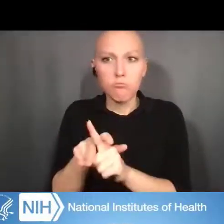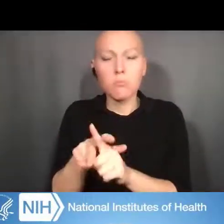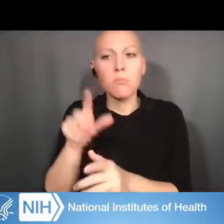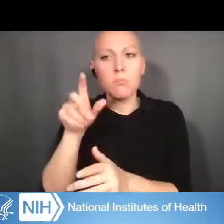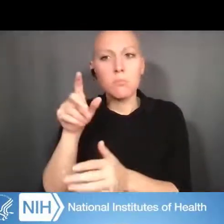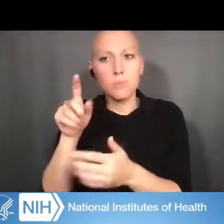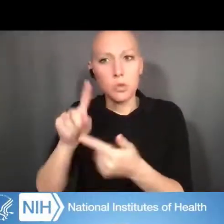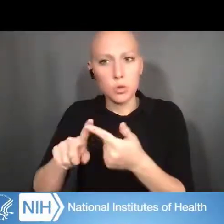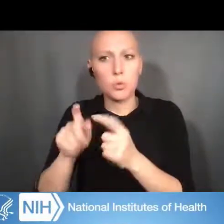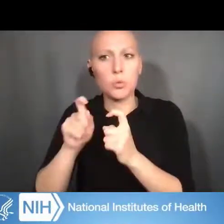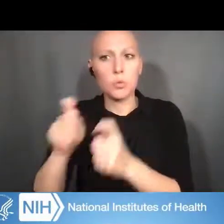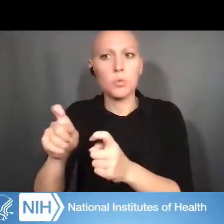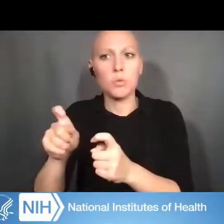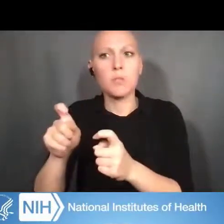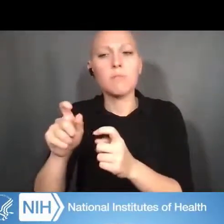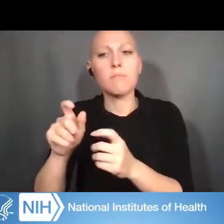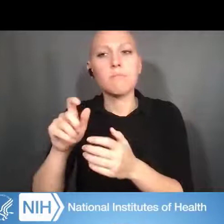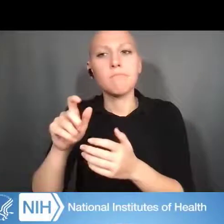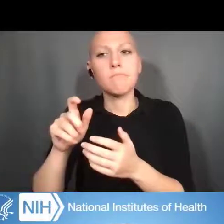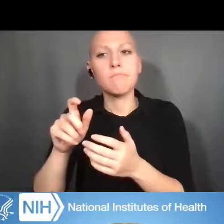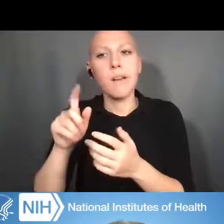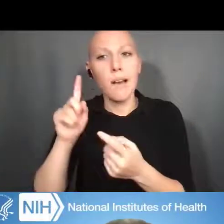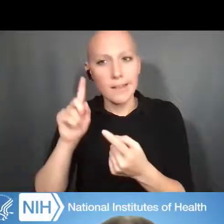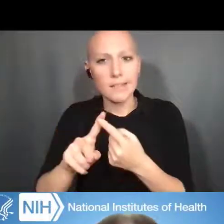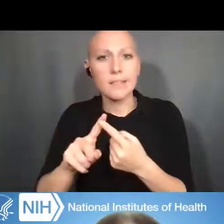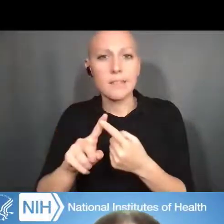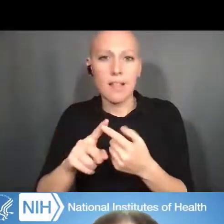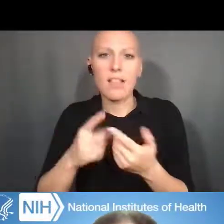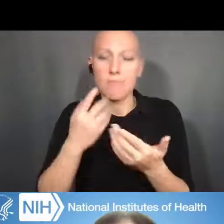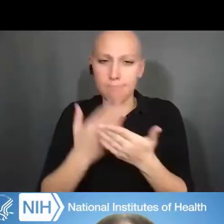NIH has received a valid IACUC approval.